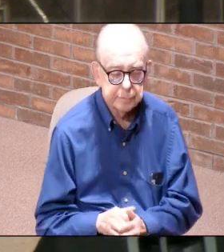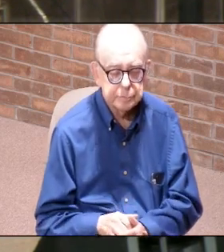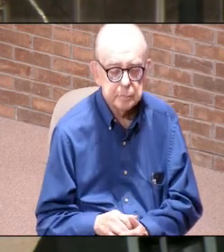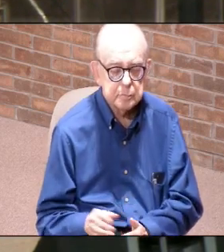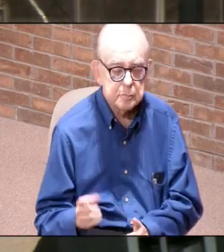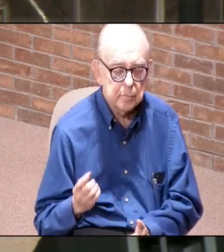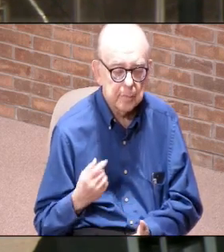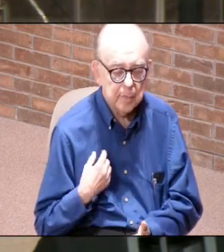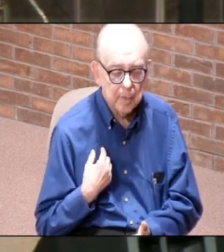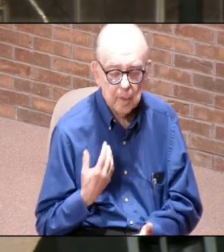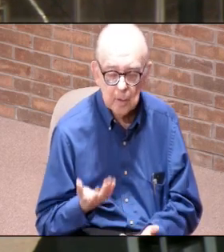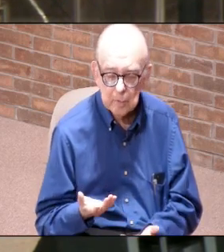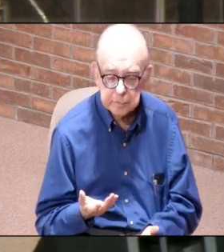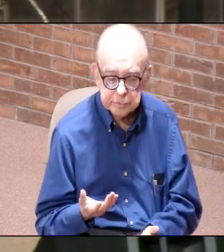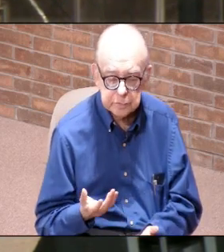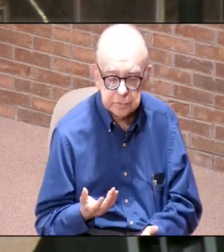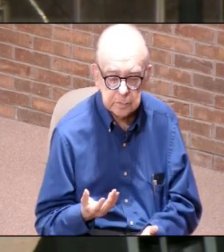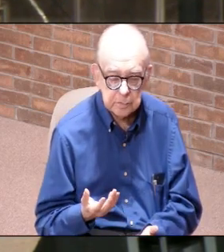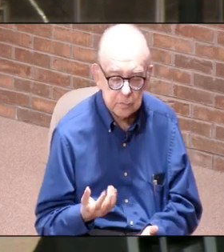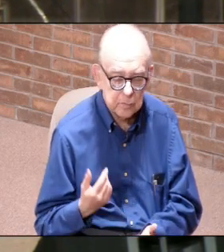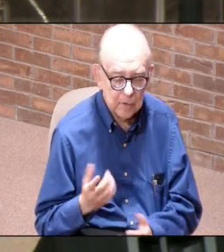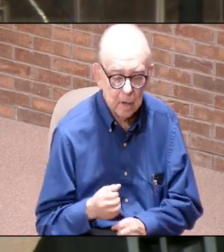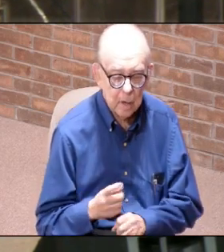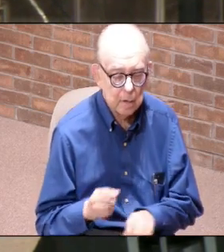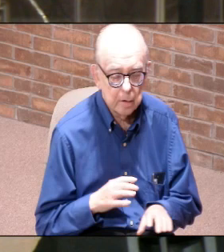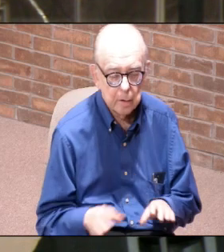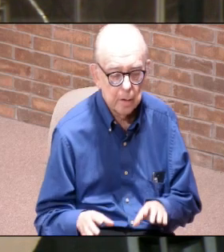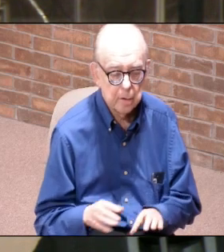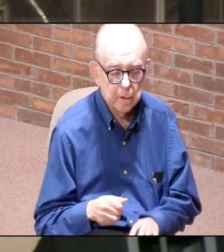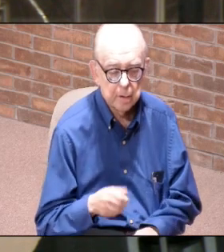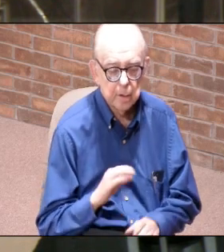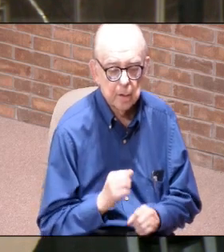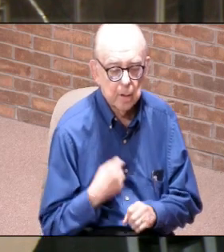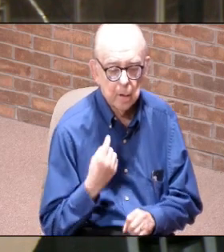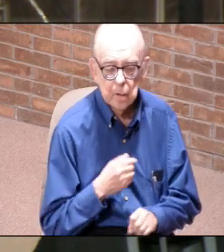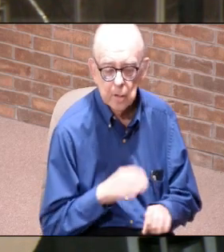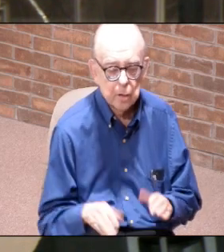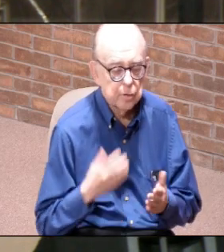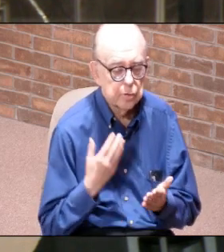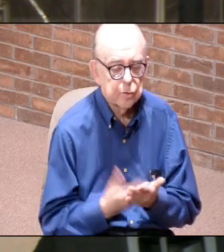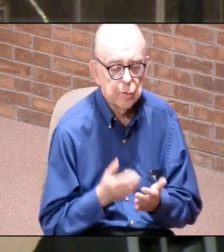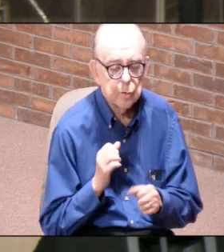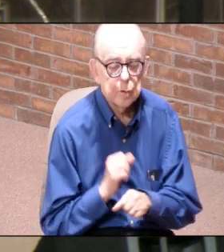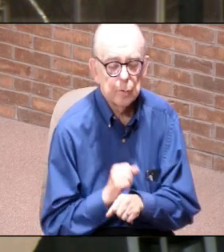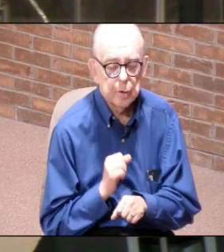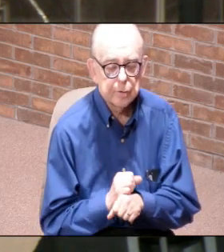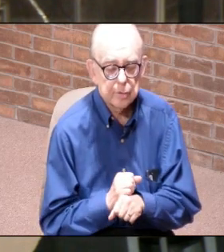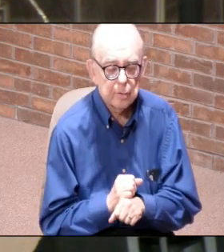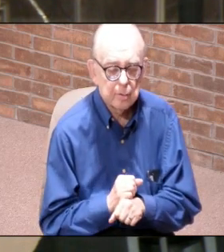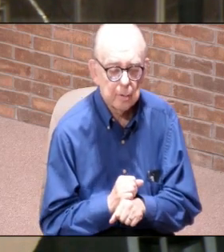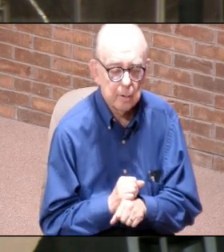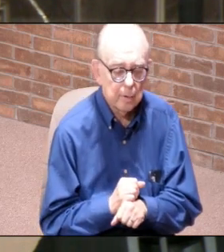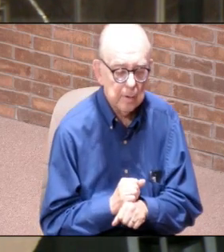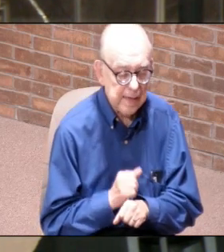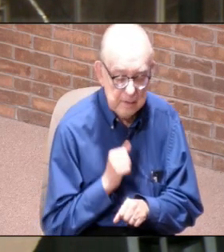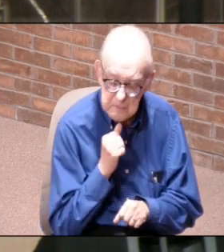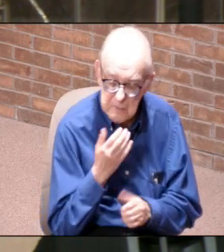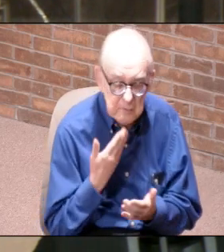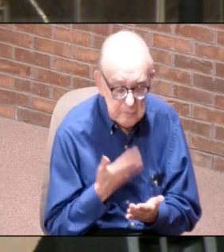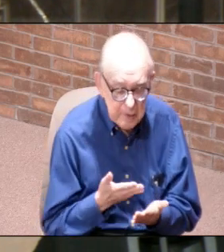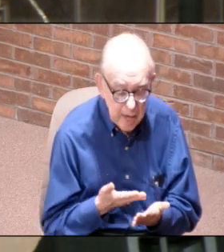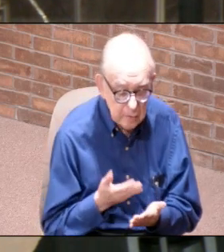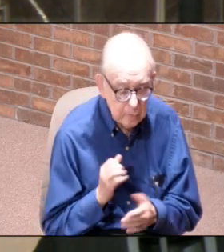And what did God make us to do? He made us to do good works. Not bad